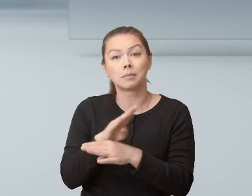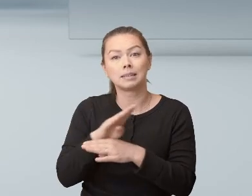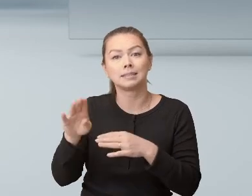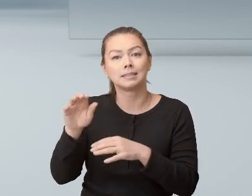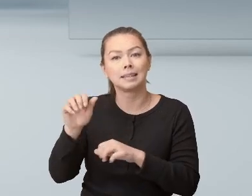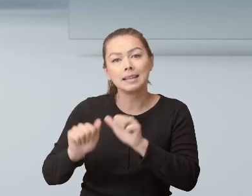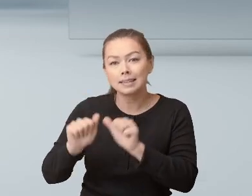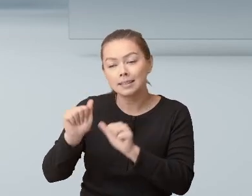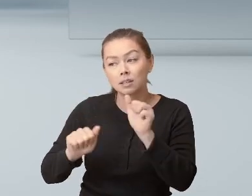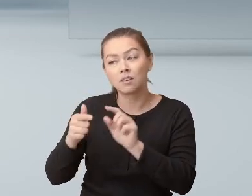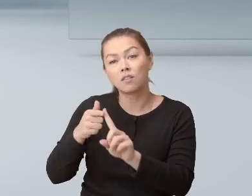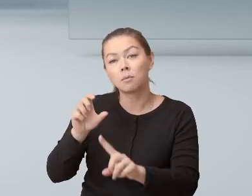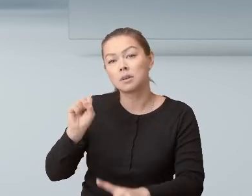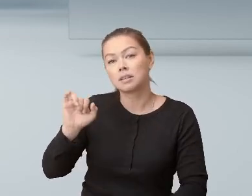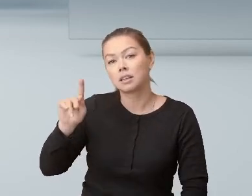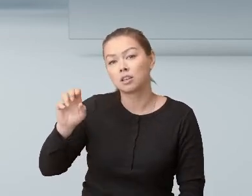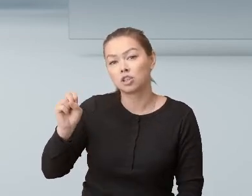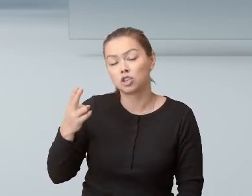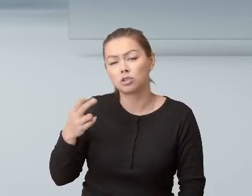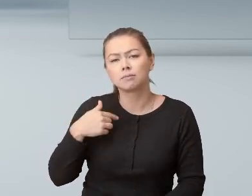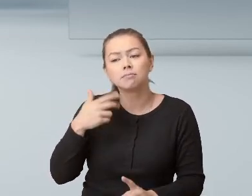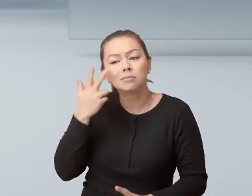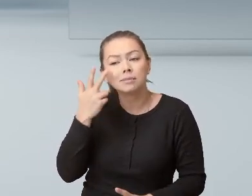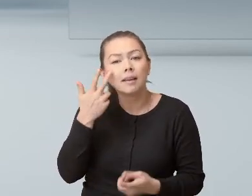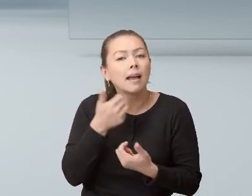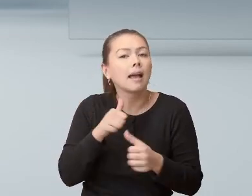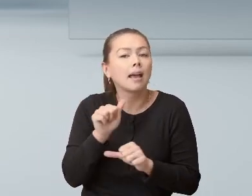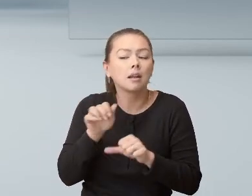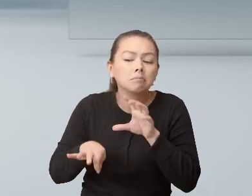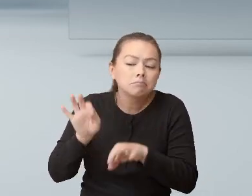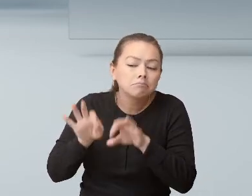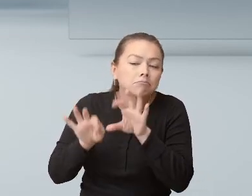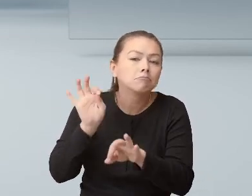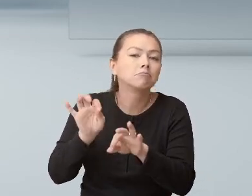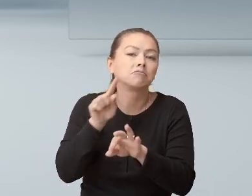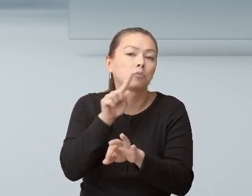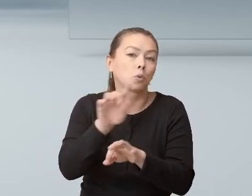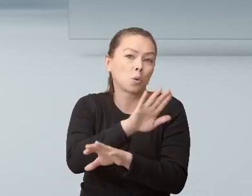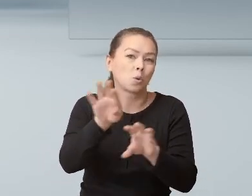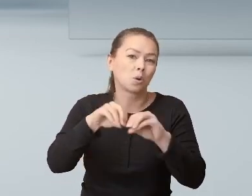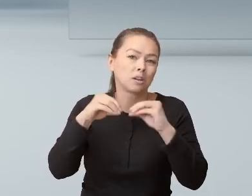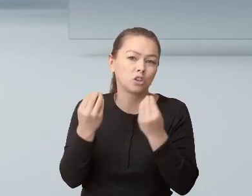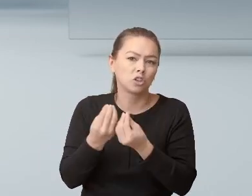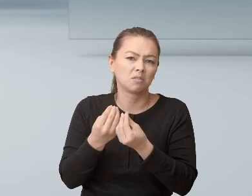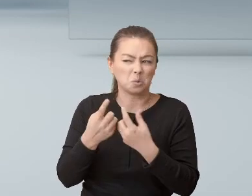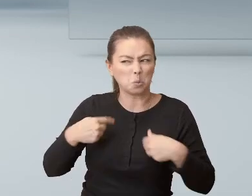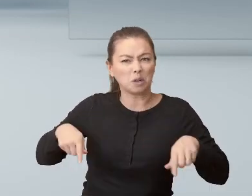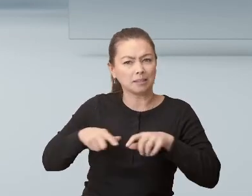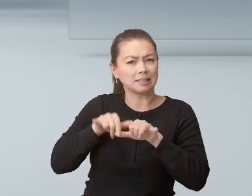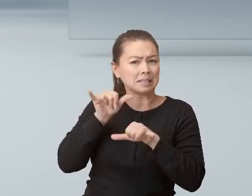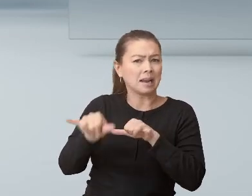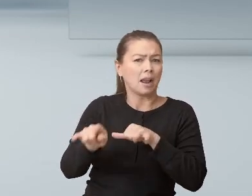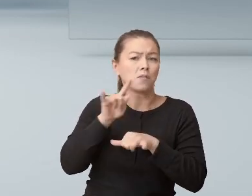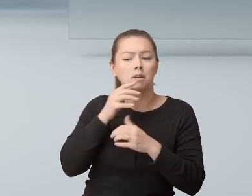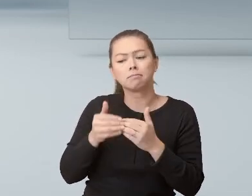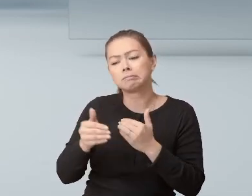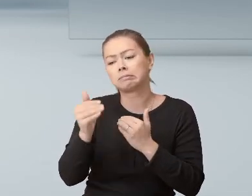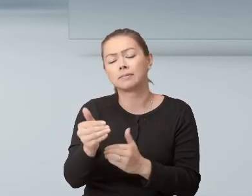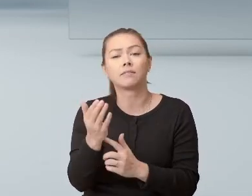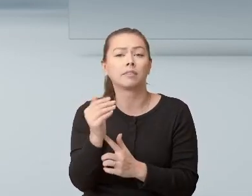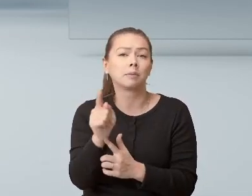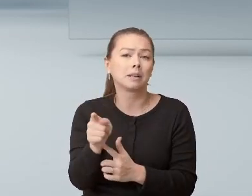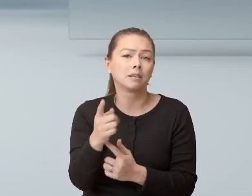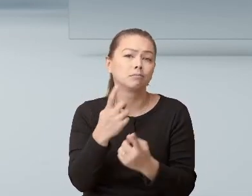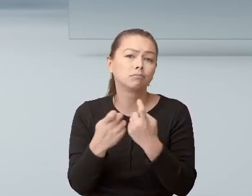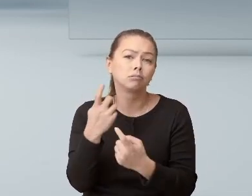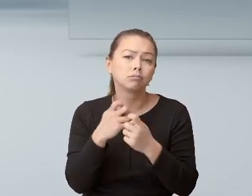to personally uncover productivity opportunities for your organization. We'll stay online for the next 15 minutes to answer any